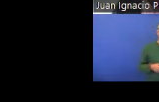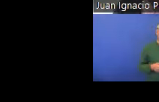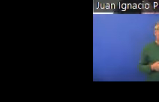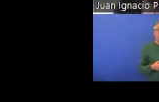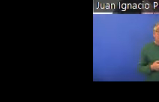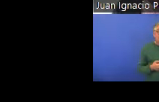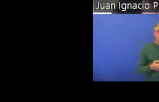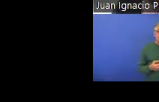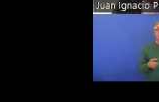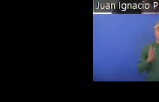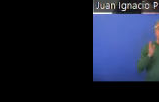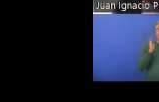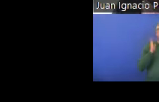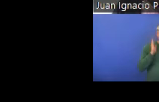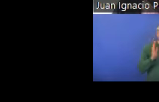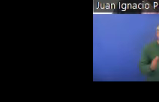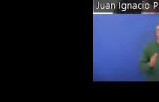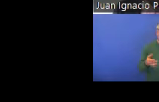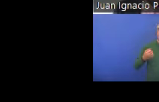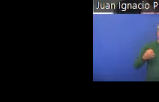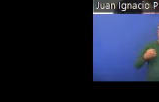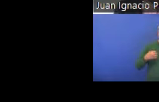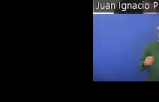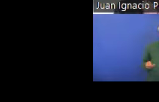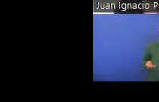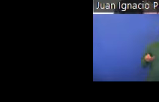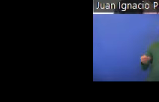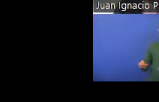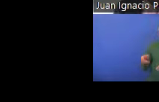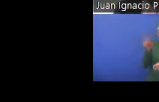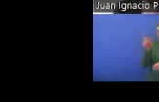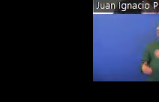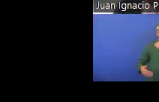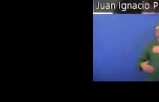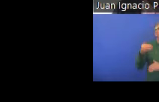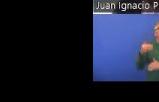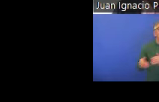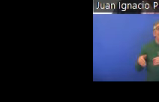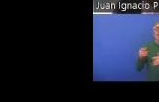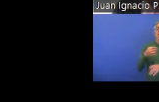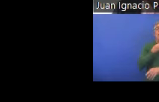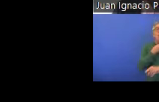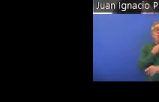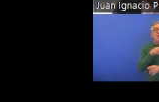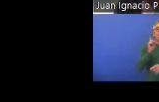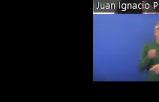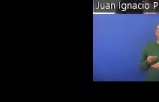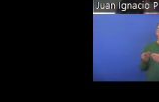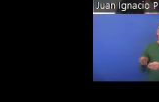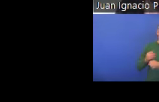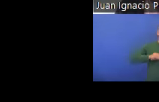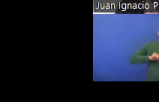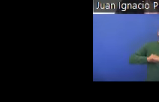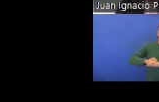take all necessary measures to ensure the protection and safety of persons with disabilities in situation of risk, including armed conflict,